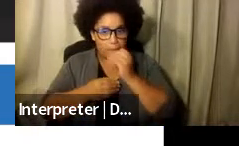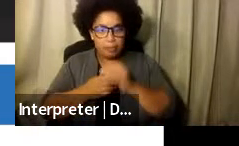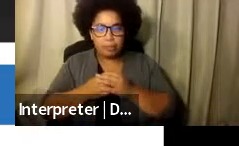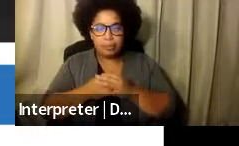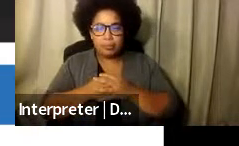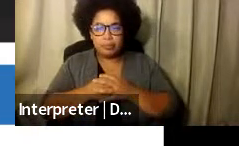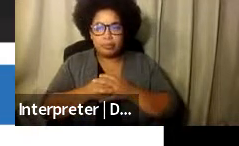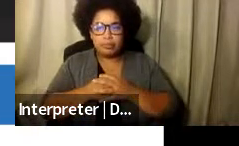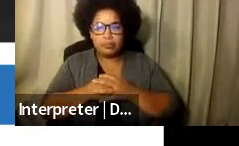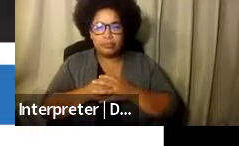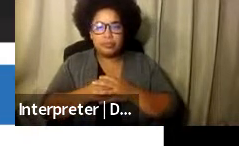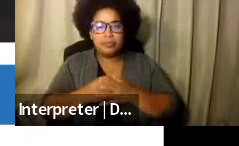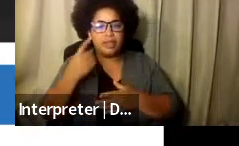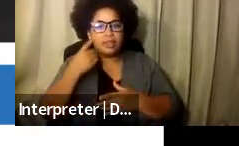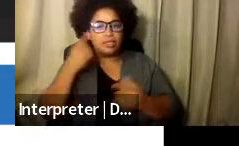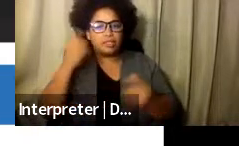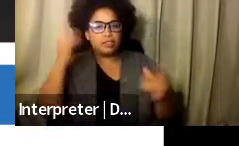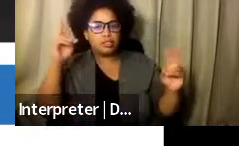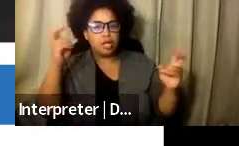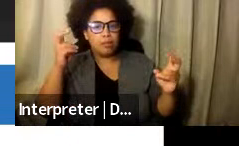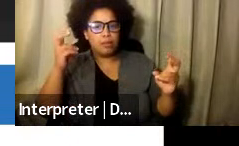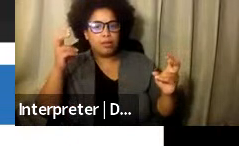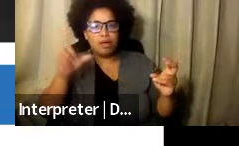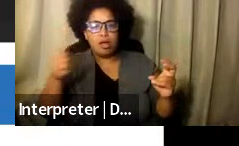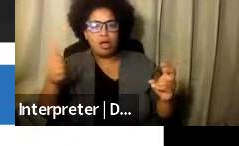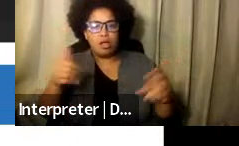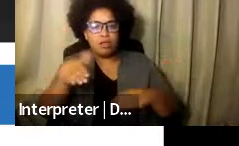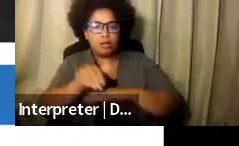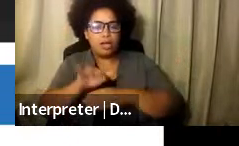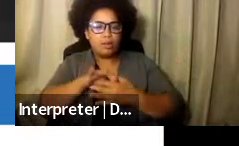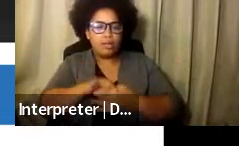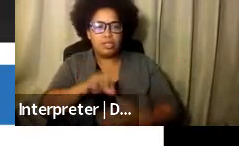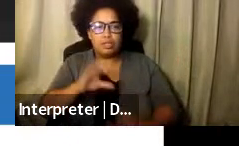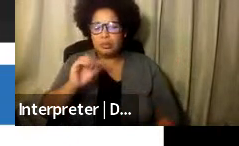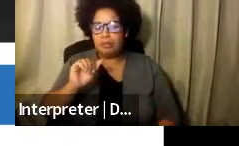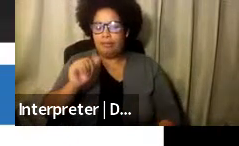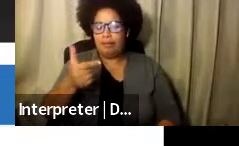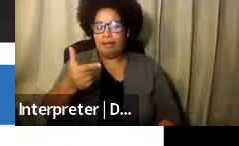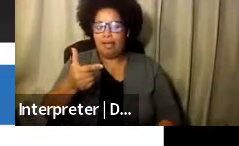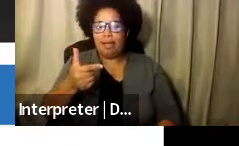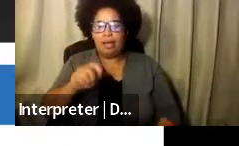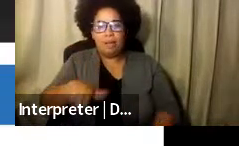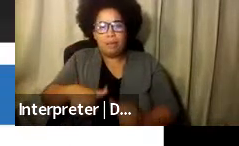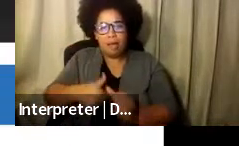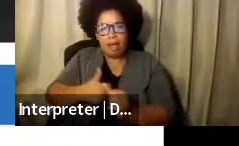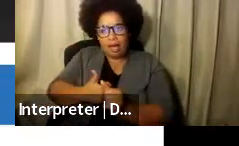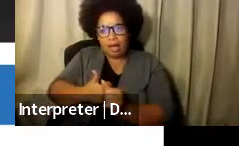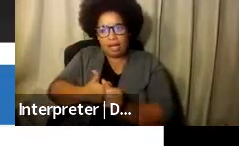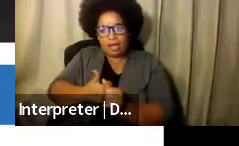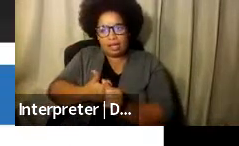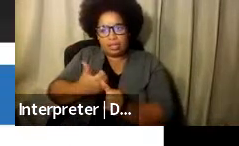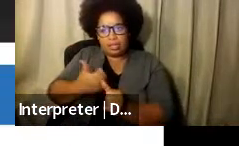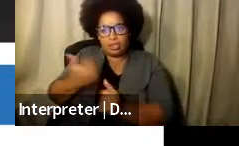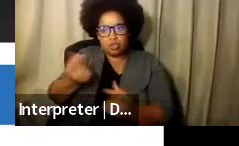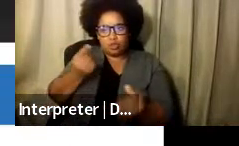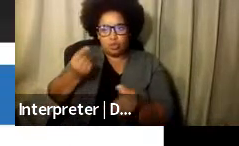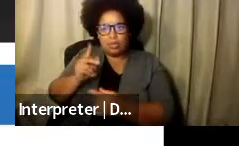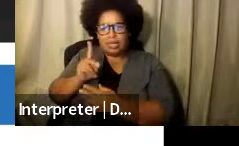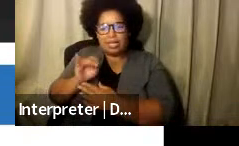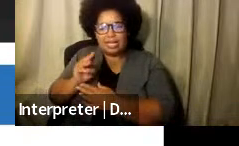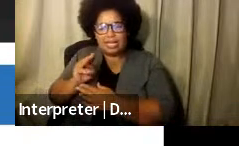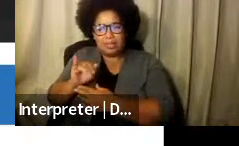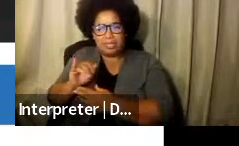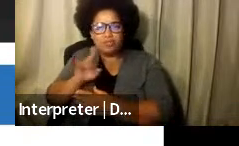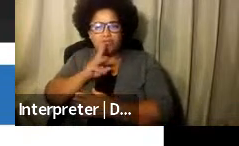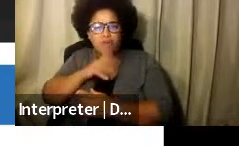maybe a topic for another night with the CAG is some of the behind the scenes work that I think Kimmy has been alluding